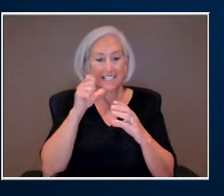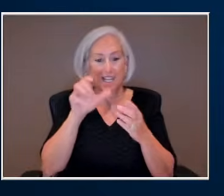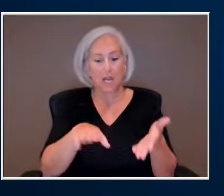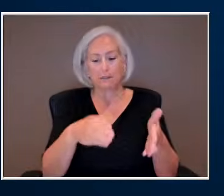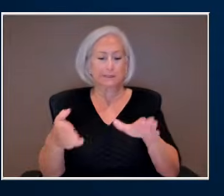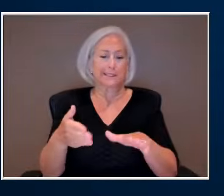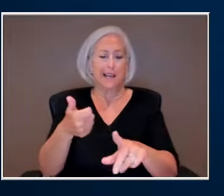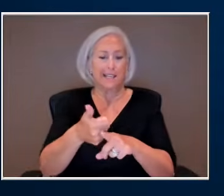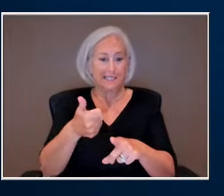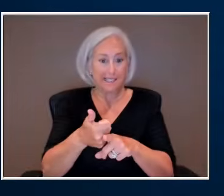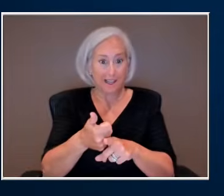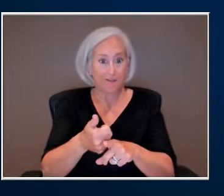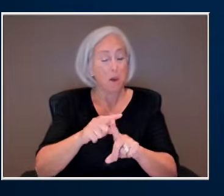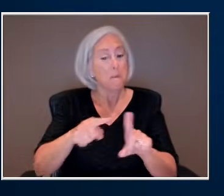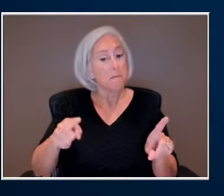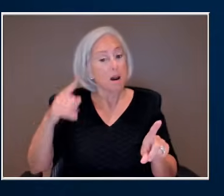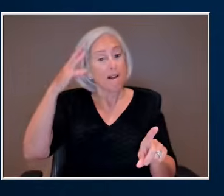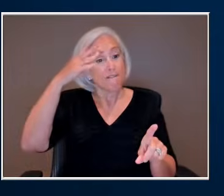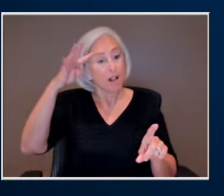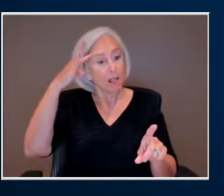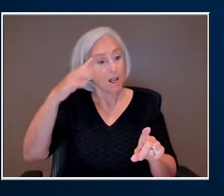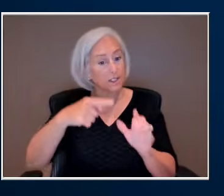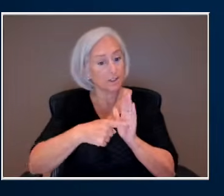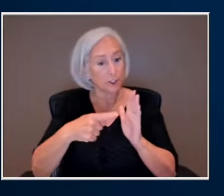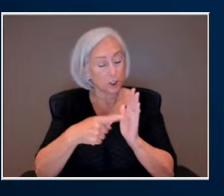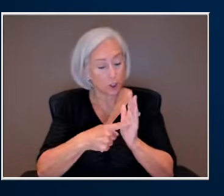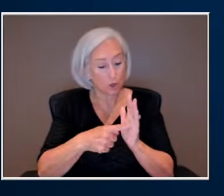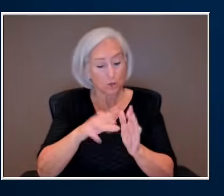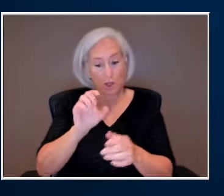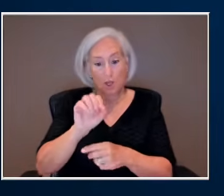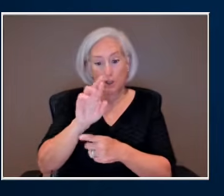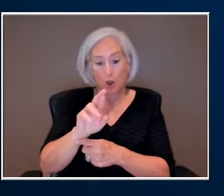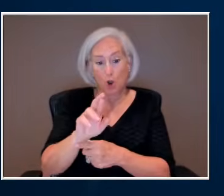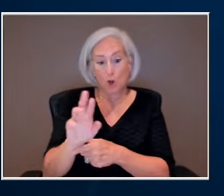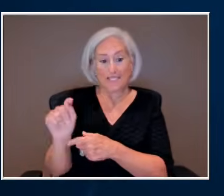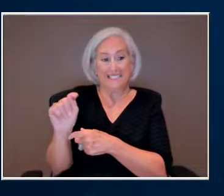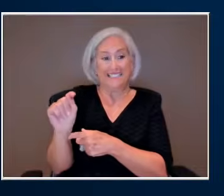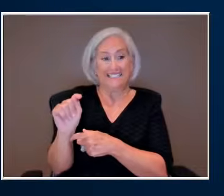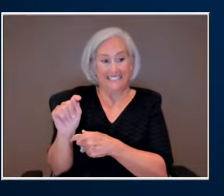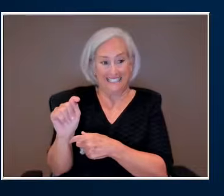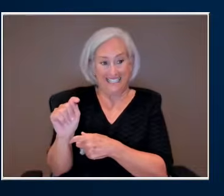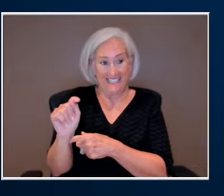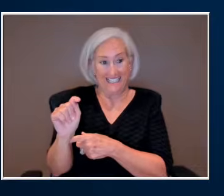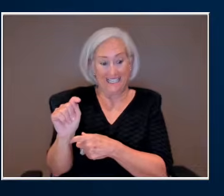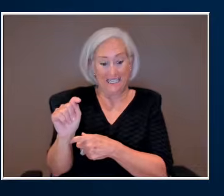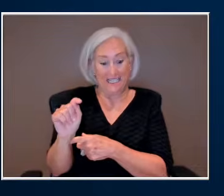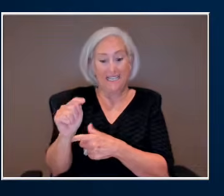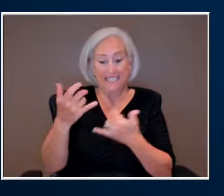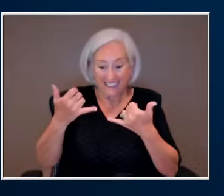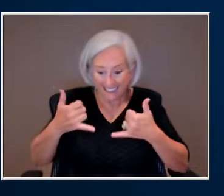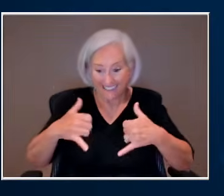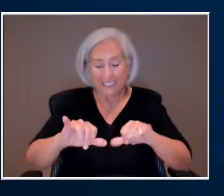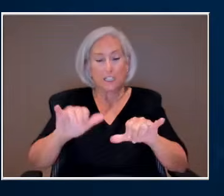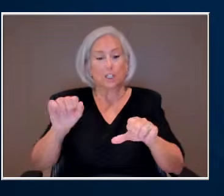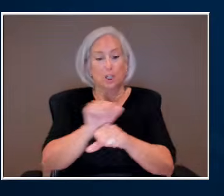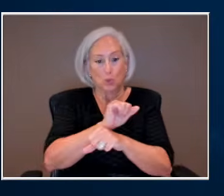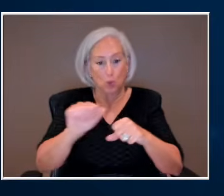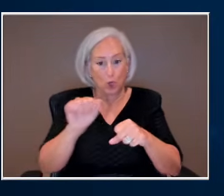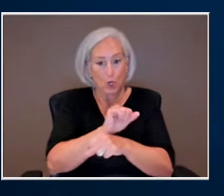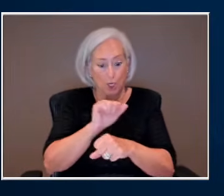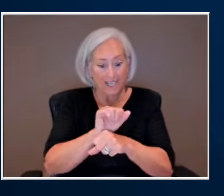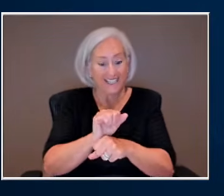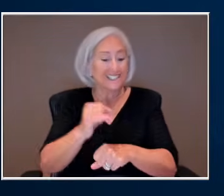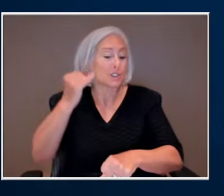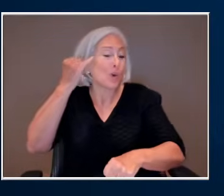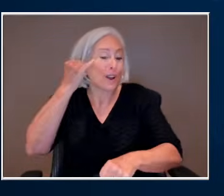the philosophy that the CAR-T cell still works even by the time that the cancer is trying to come back again. It will attack it and try to keep it in